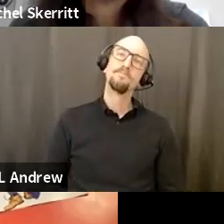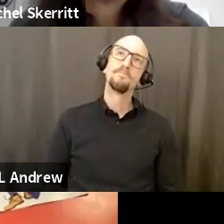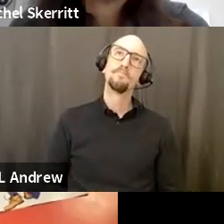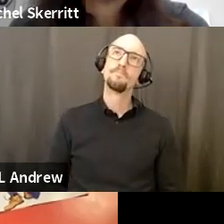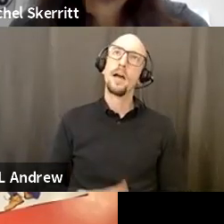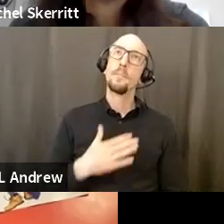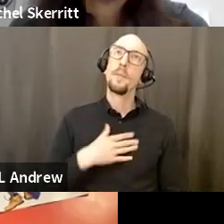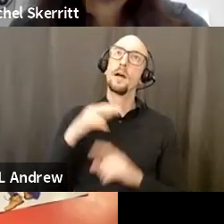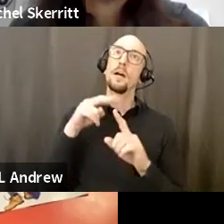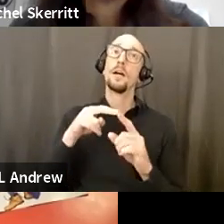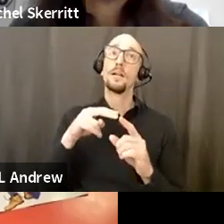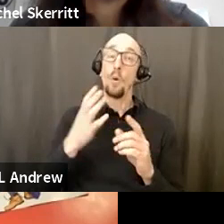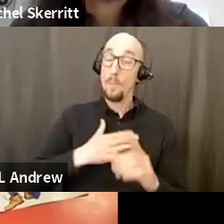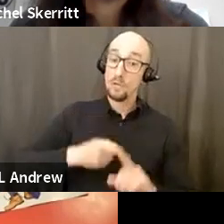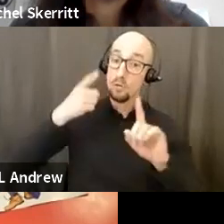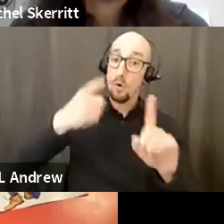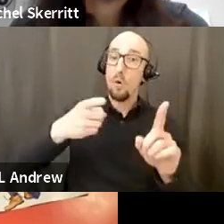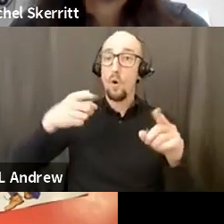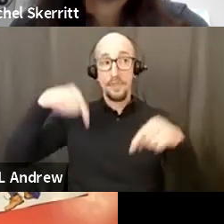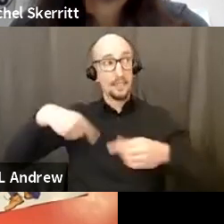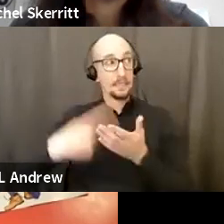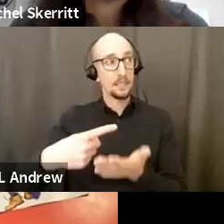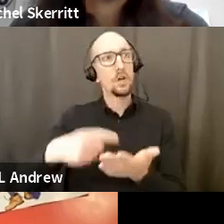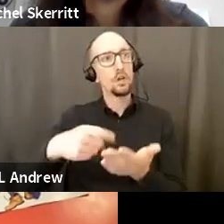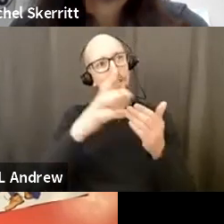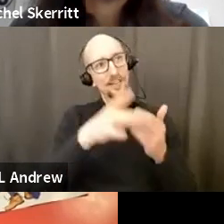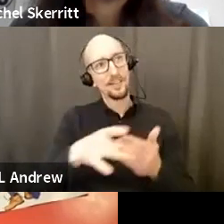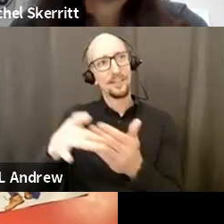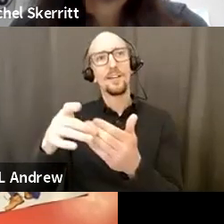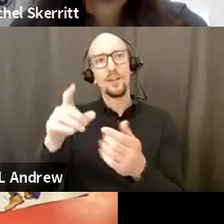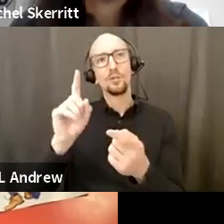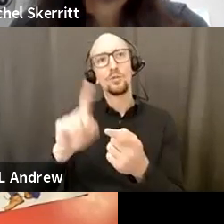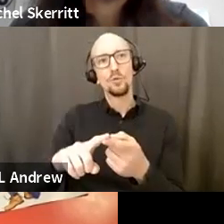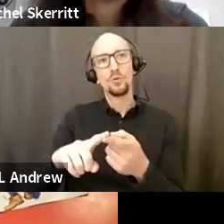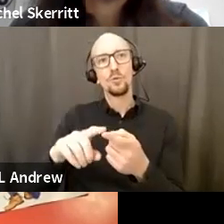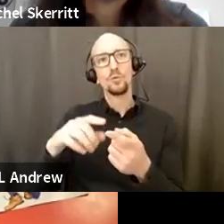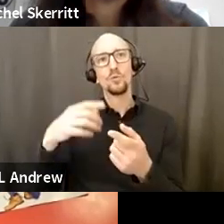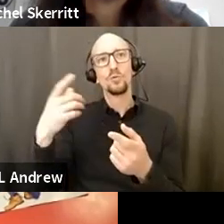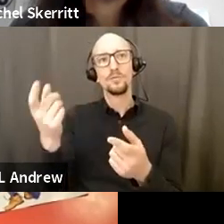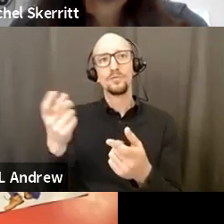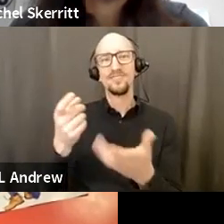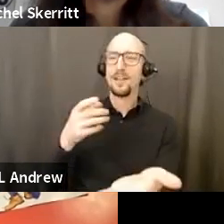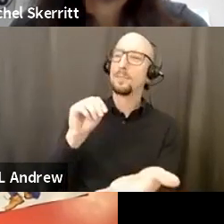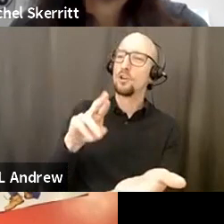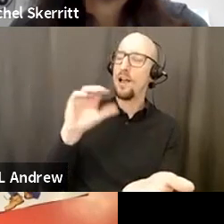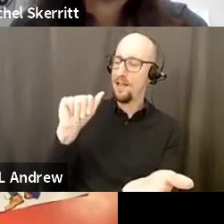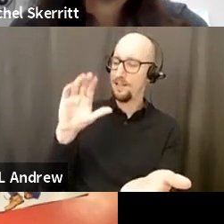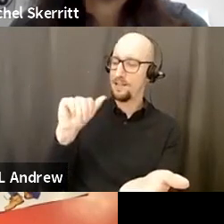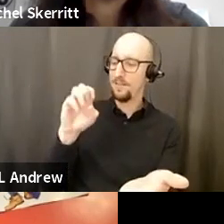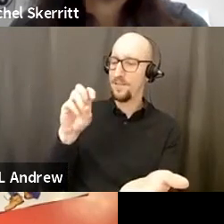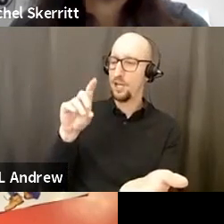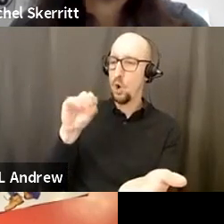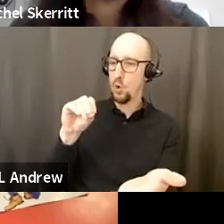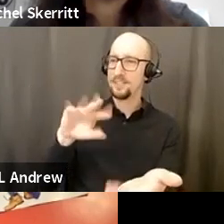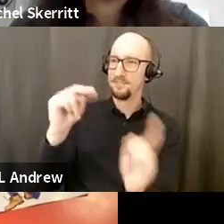move this in the way that Mr. Acevedo has suggested, the rationale I think behind the